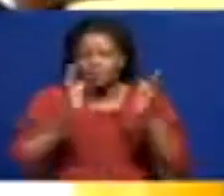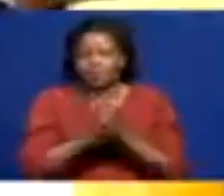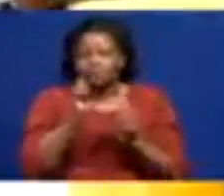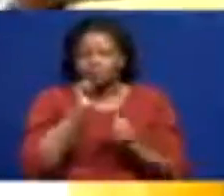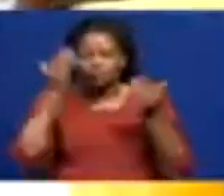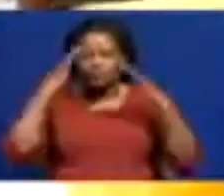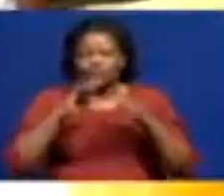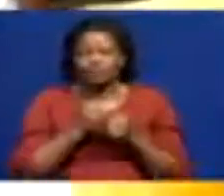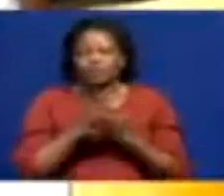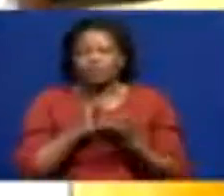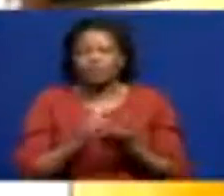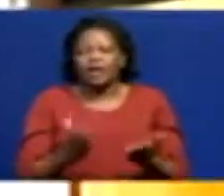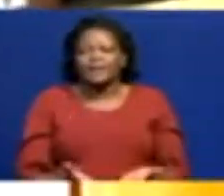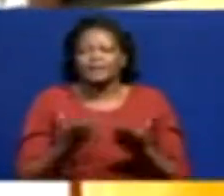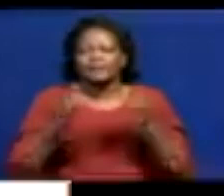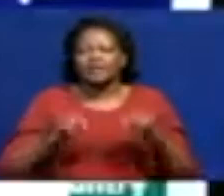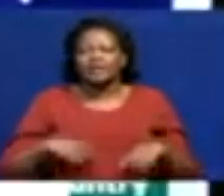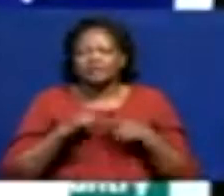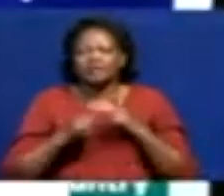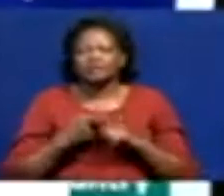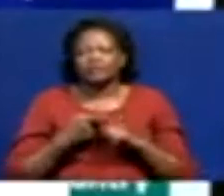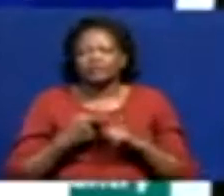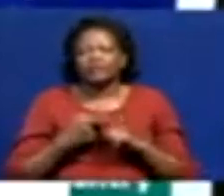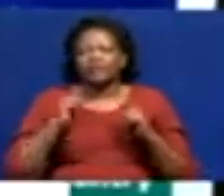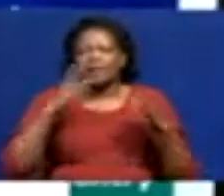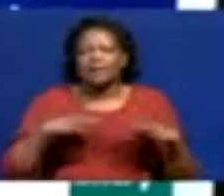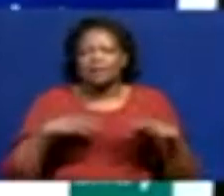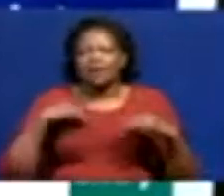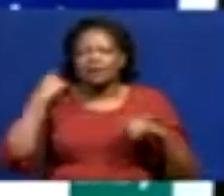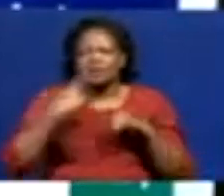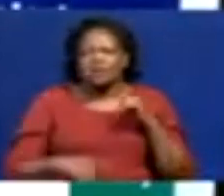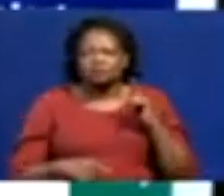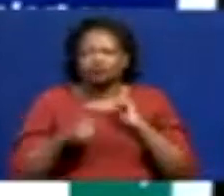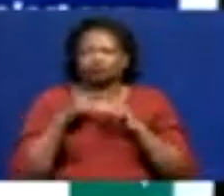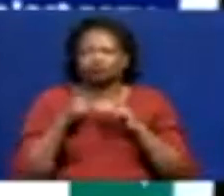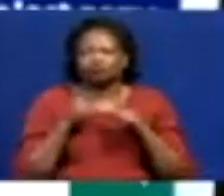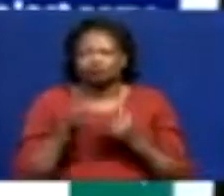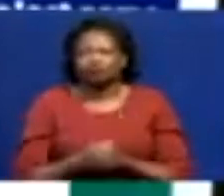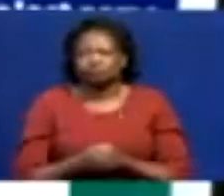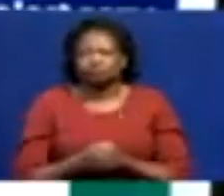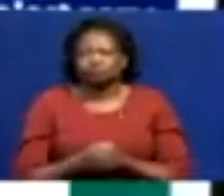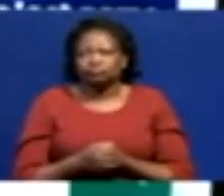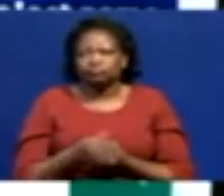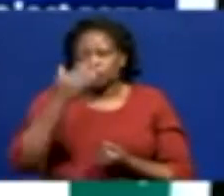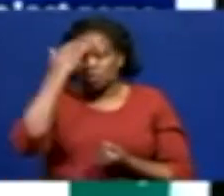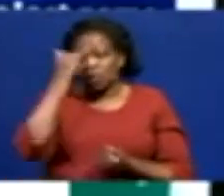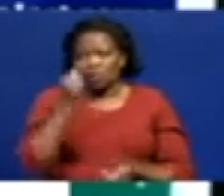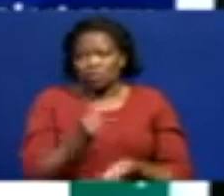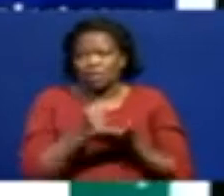ensure they improve the living standards of vulnerable Kenyans. Kila mwaka anachinja kwa madhumuni ya kusaidia